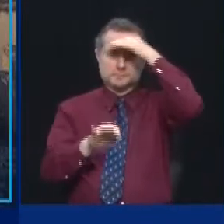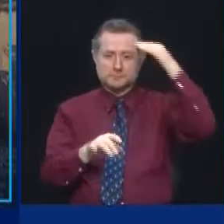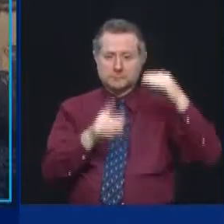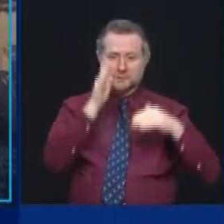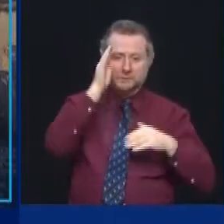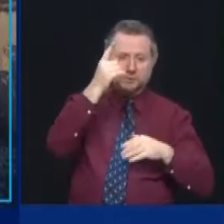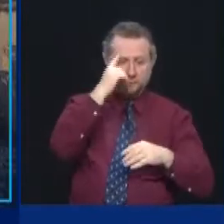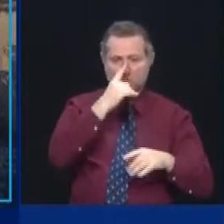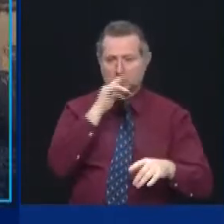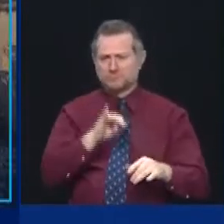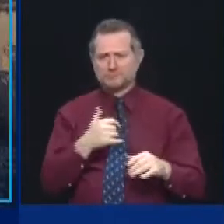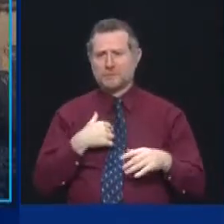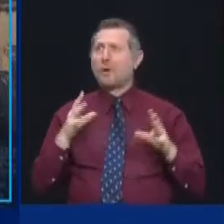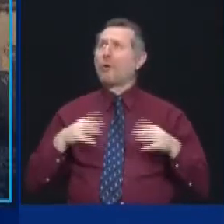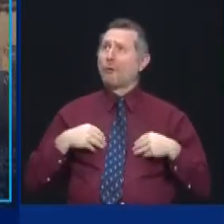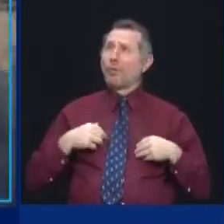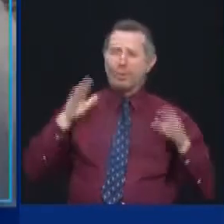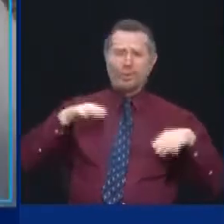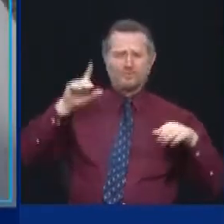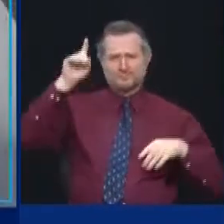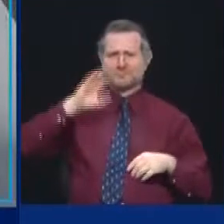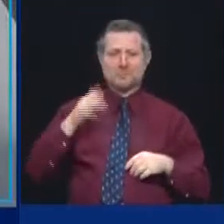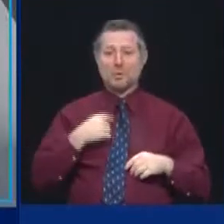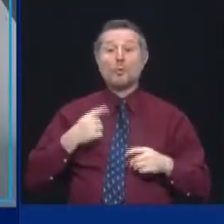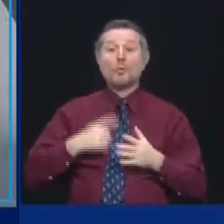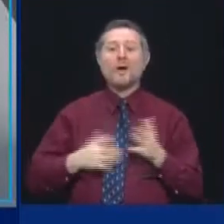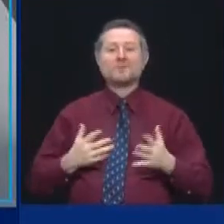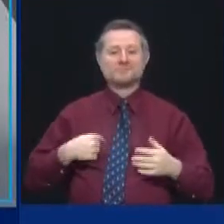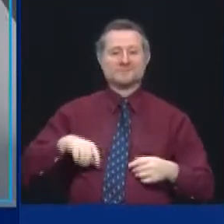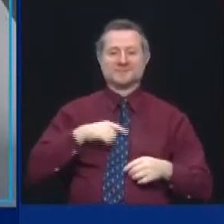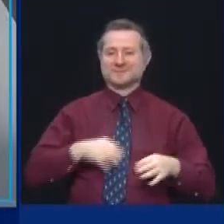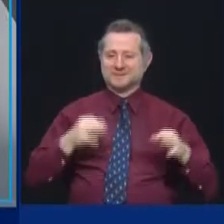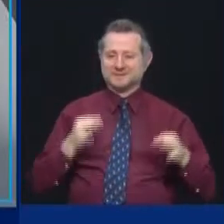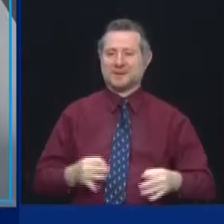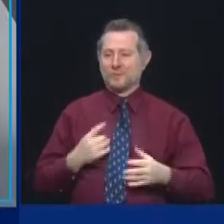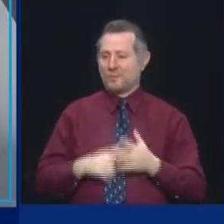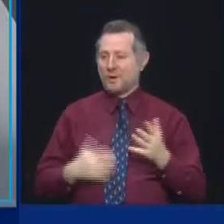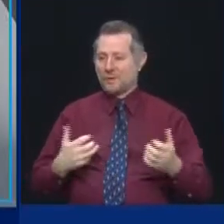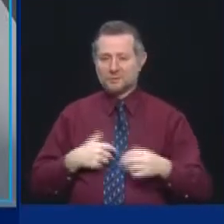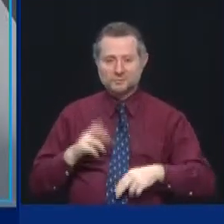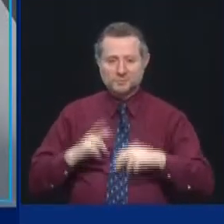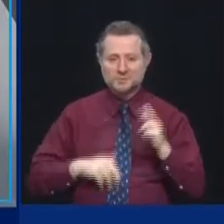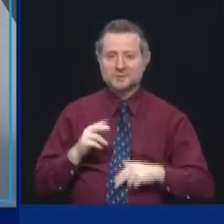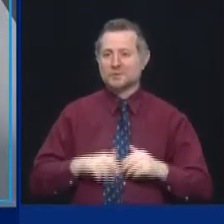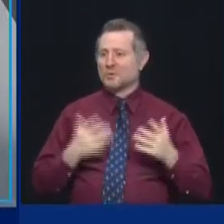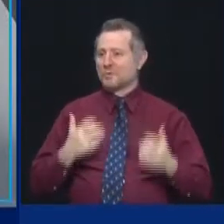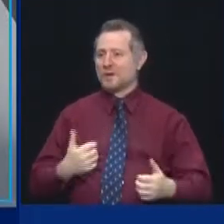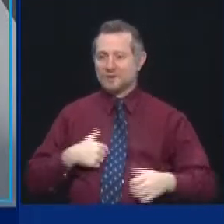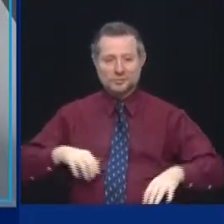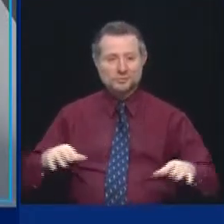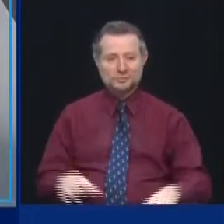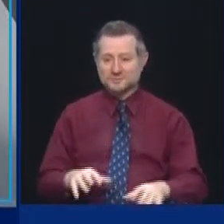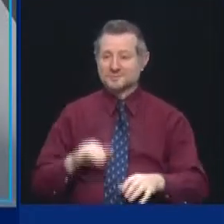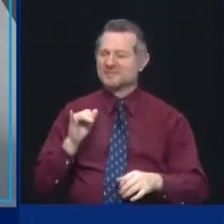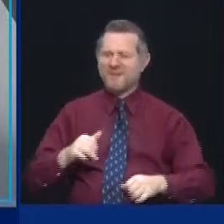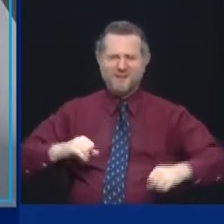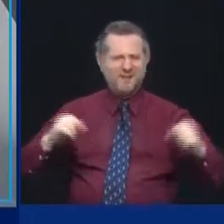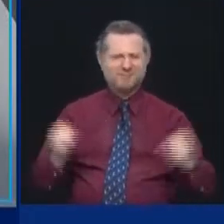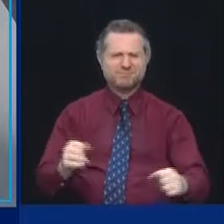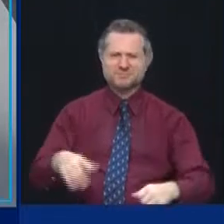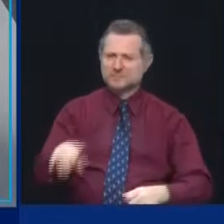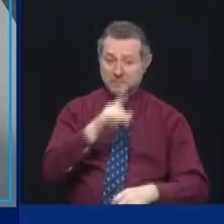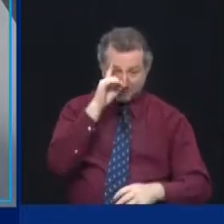Planning Association, and the Building Congress, the hotel industry, so many important partners to this facility